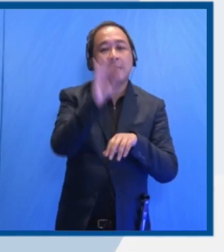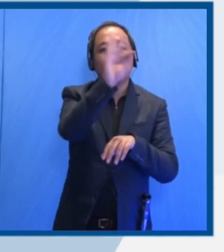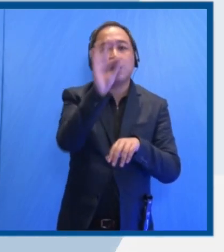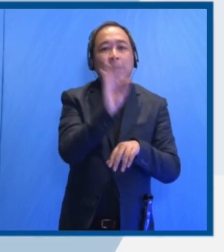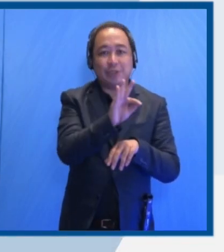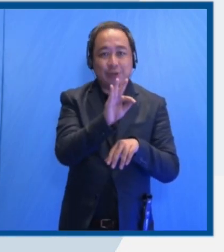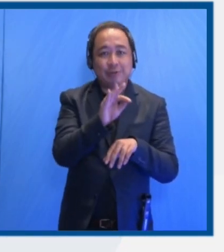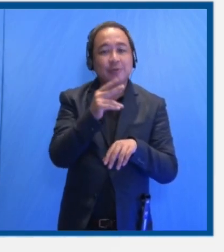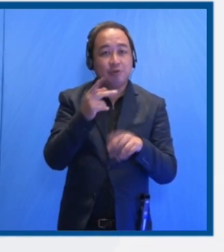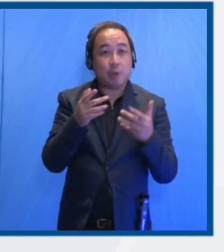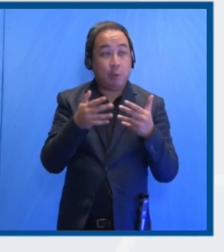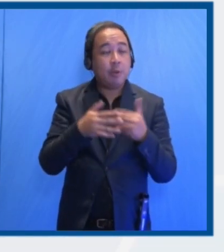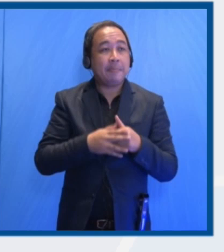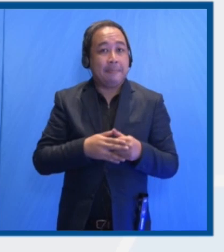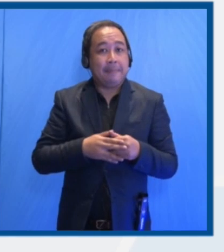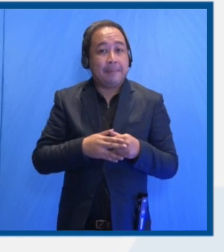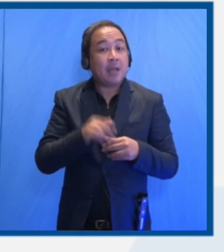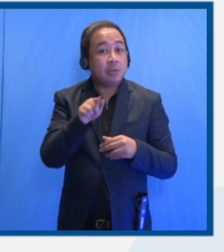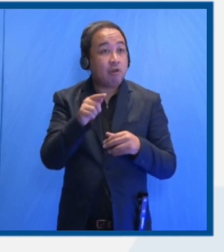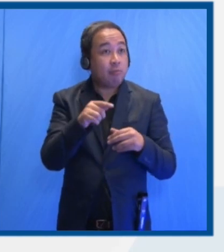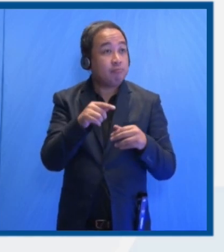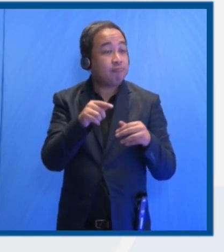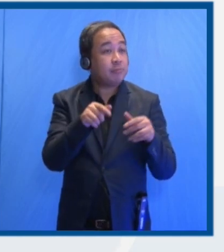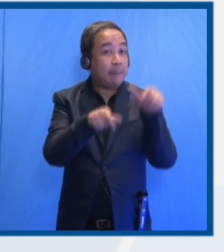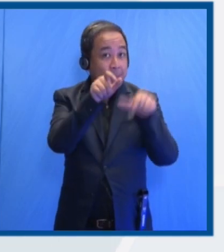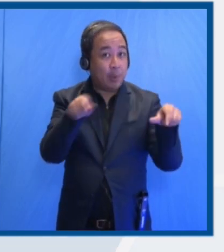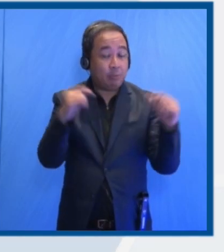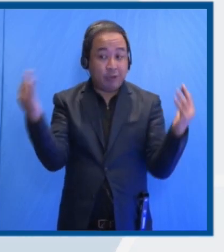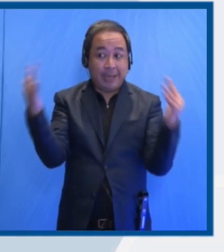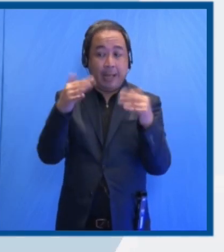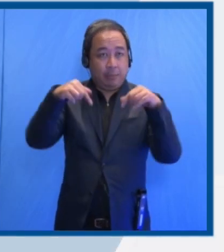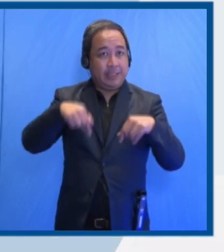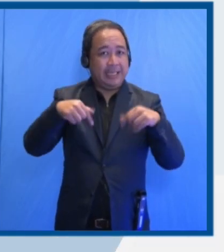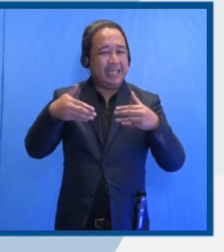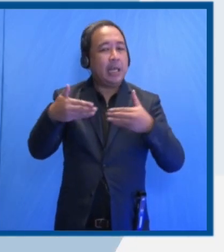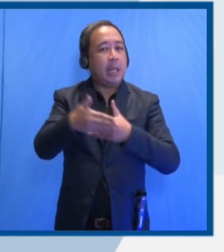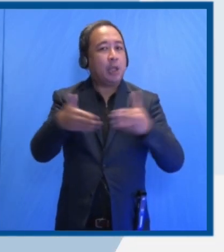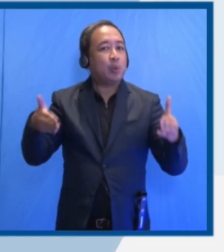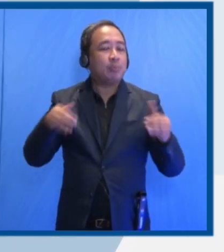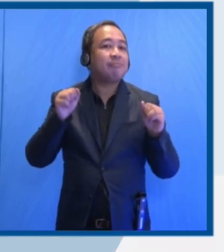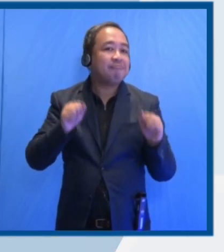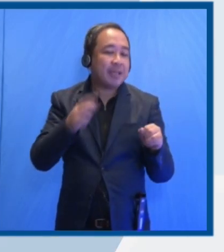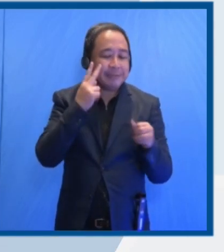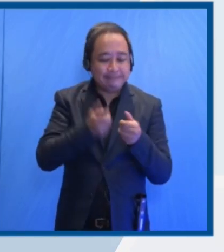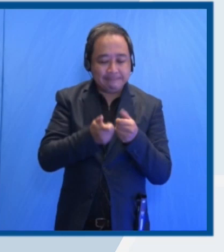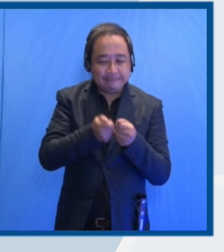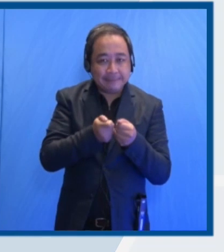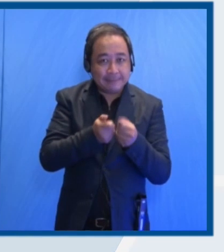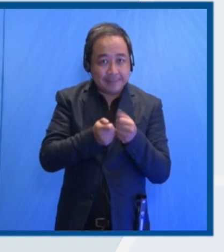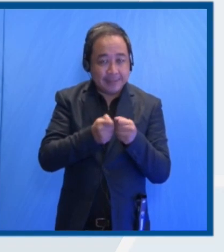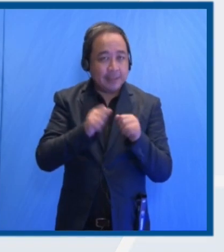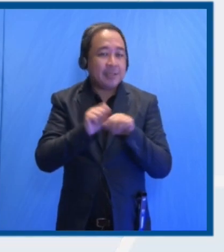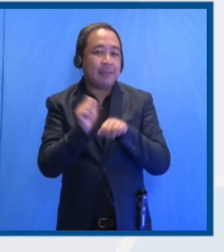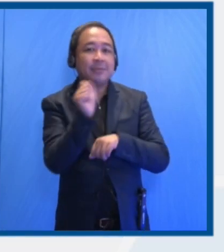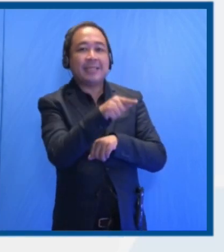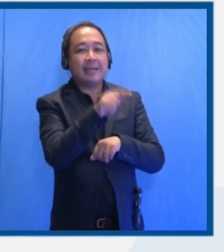Q&A. So the participants in the room can connect to the slido.com using their mobile phones and insert the code